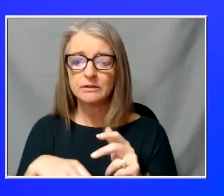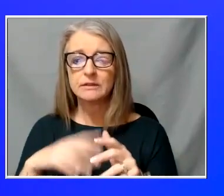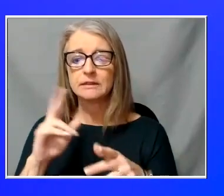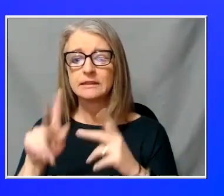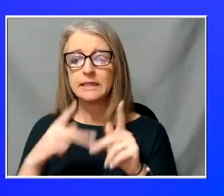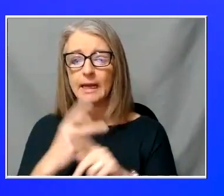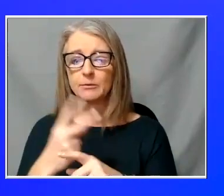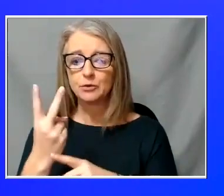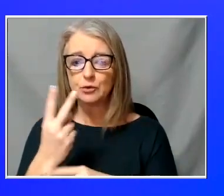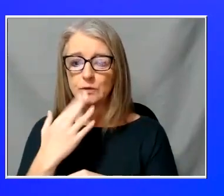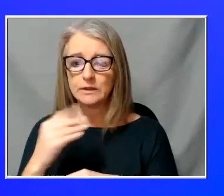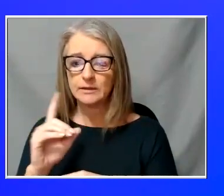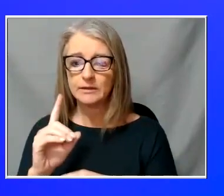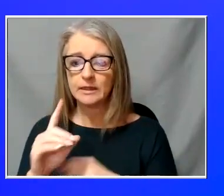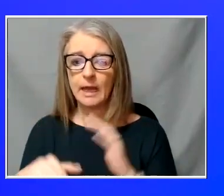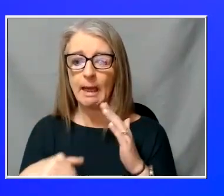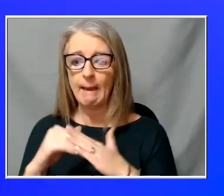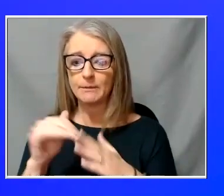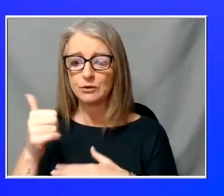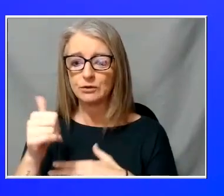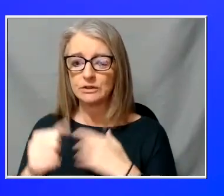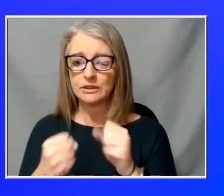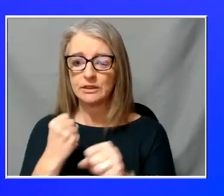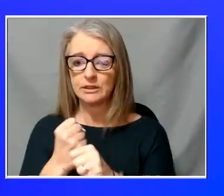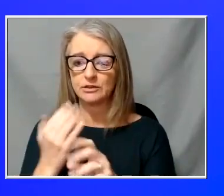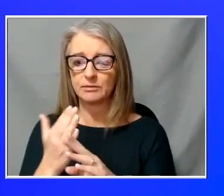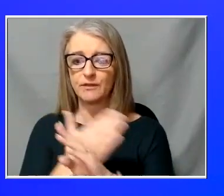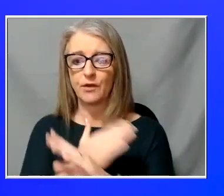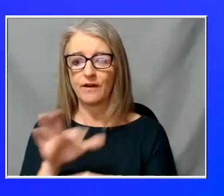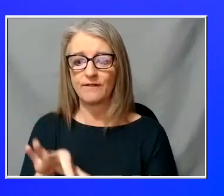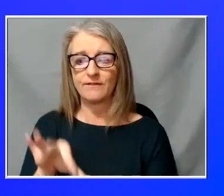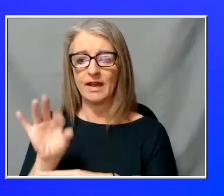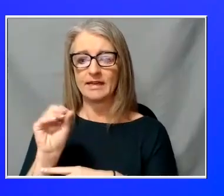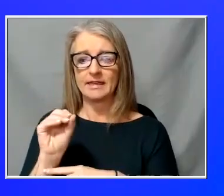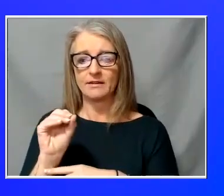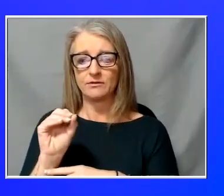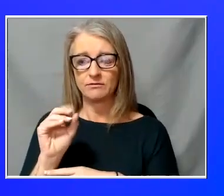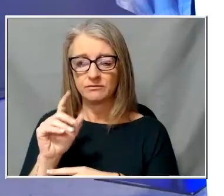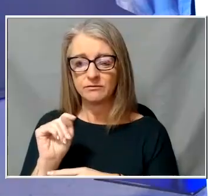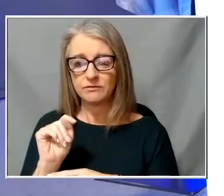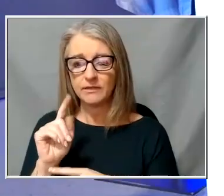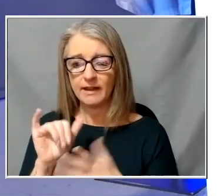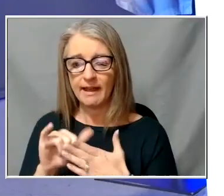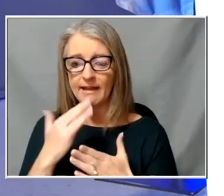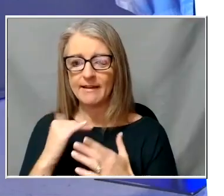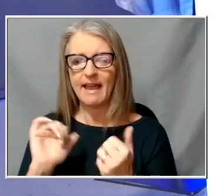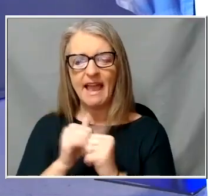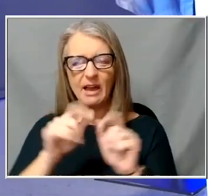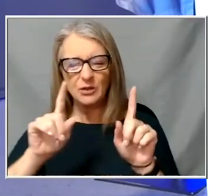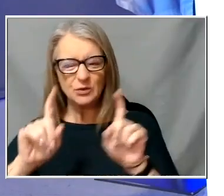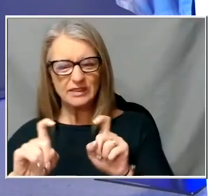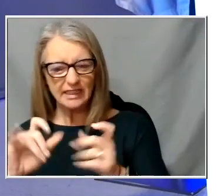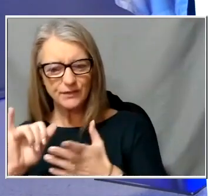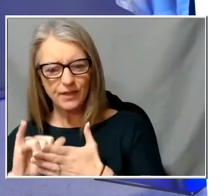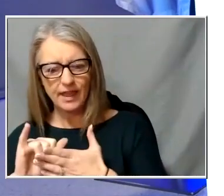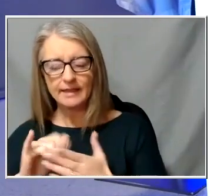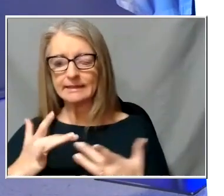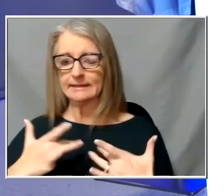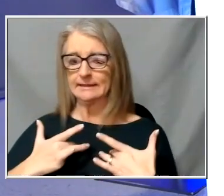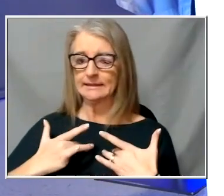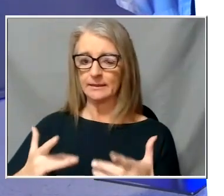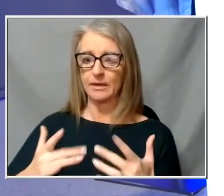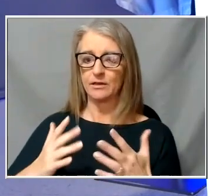diabetes up to 10 years before they find out that they have diabetes. So how do you test for it? So typically, I would